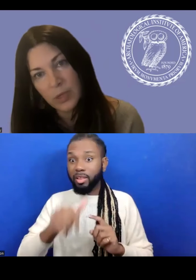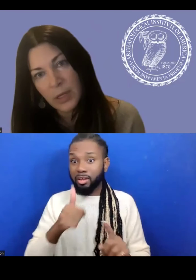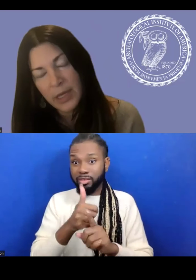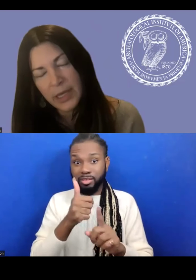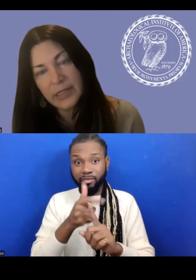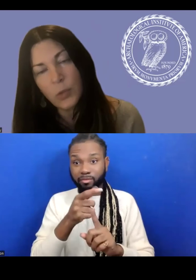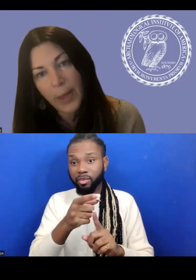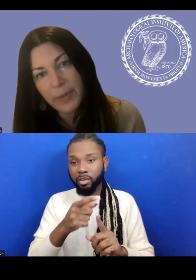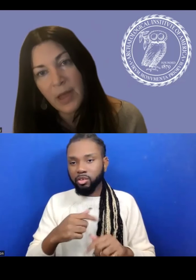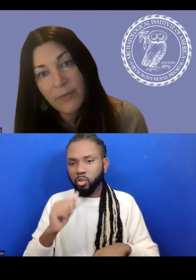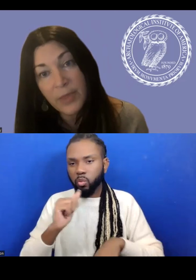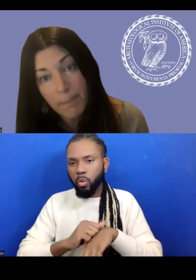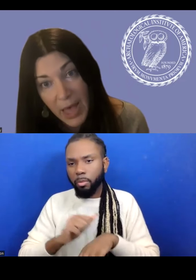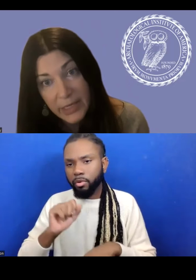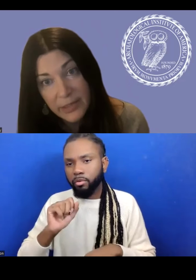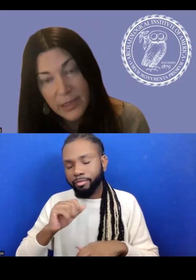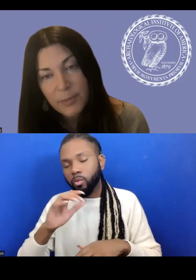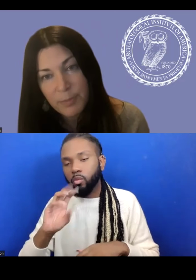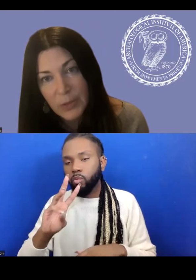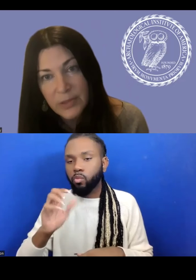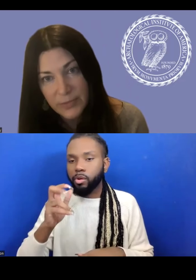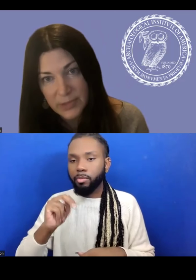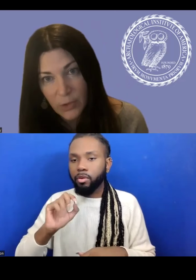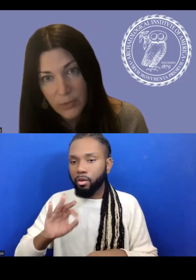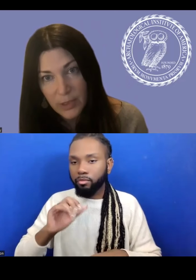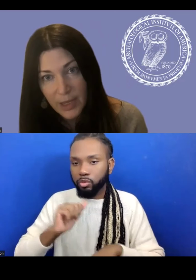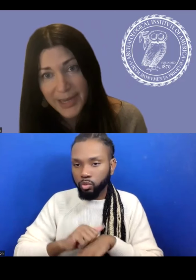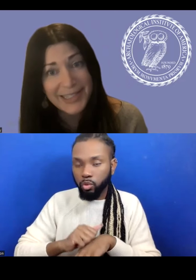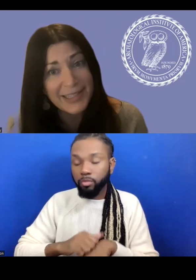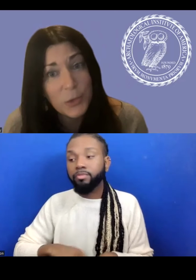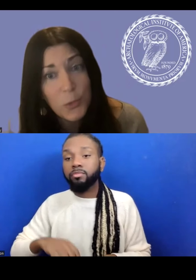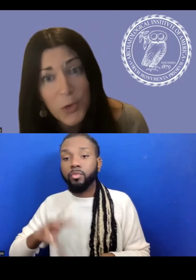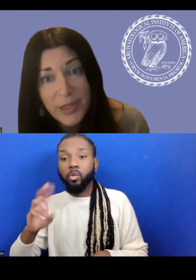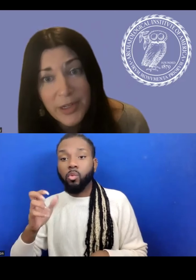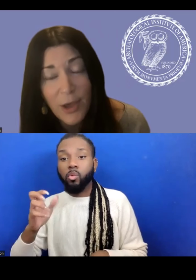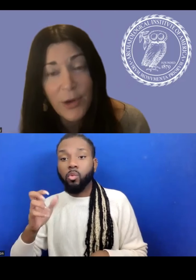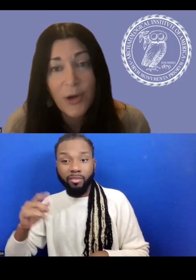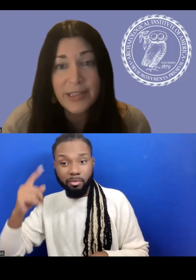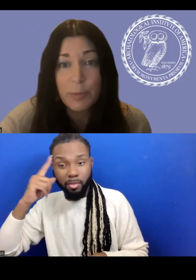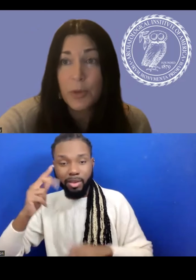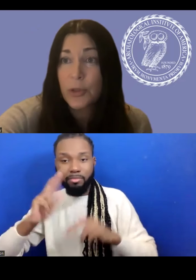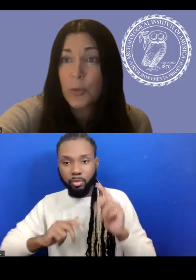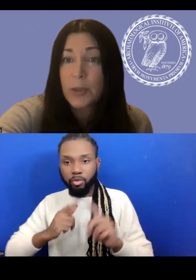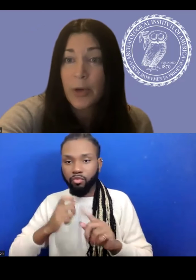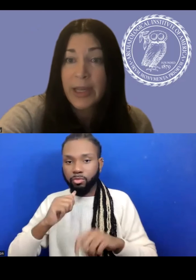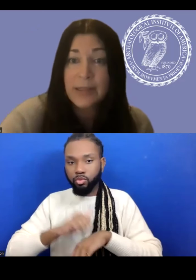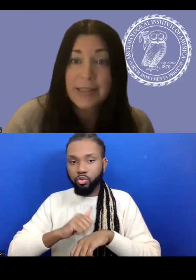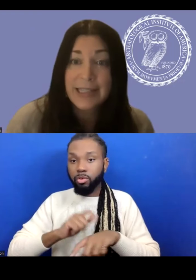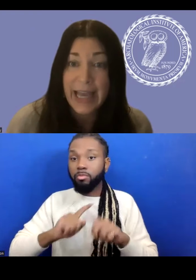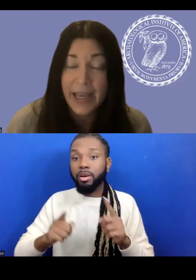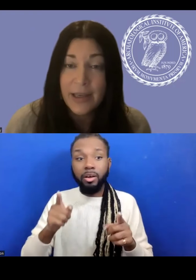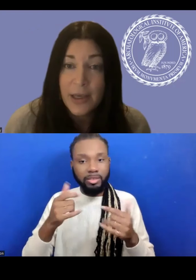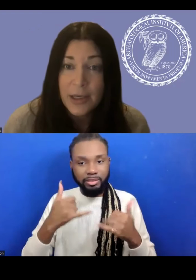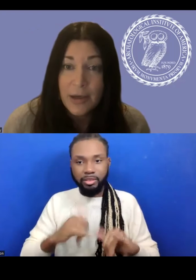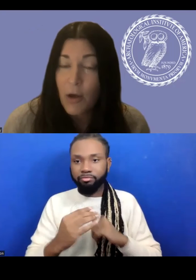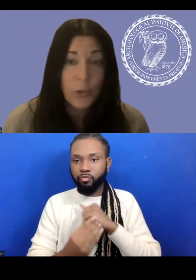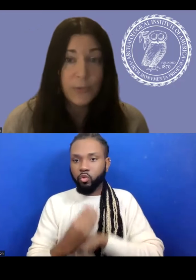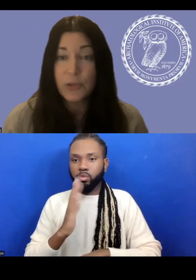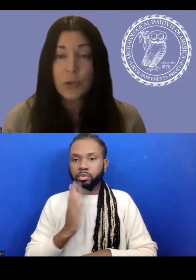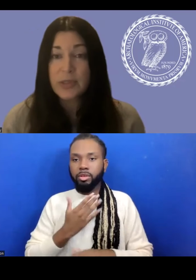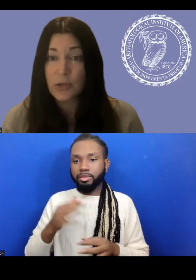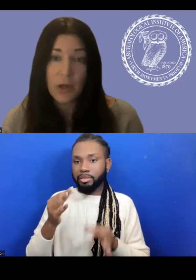stone. It is a weapon of the mind built of stone, and it still works on our simple human brains today.